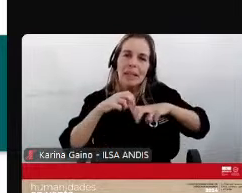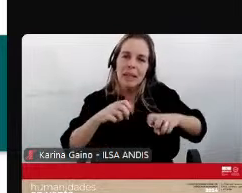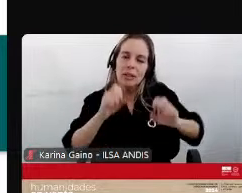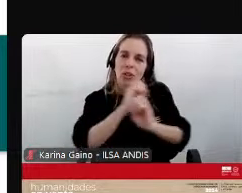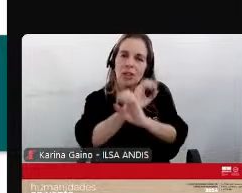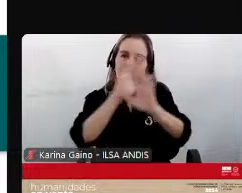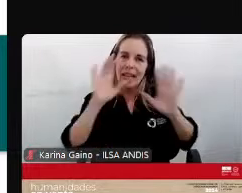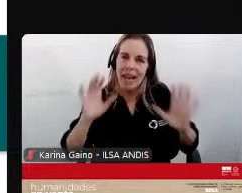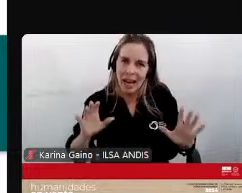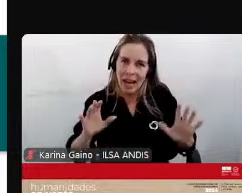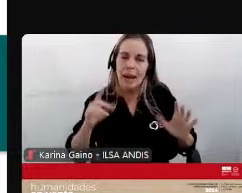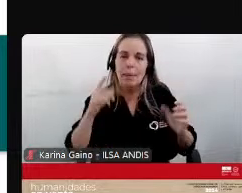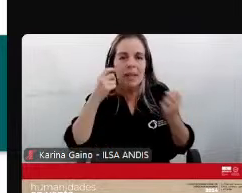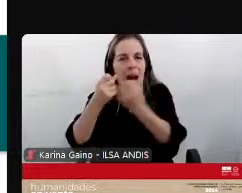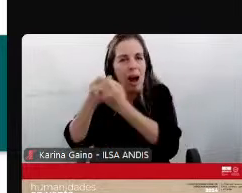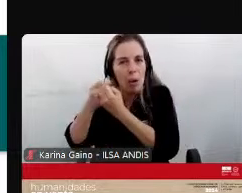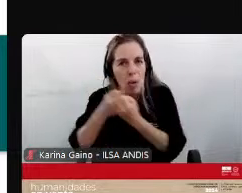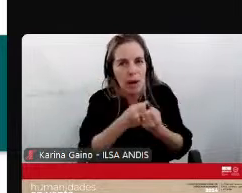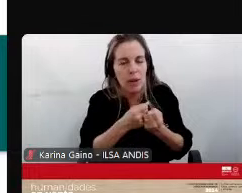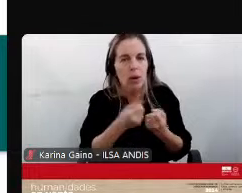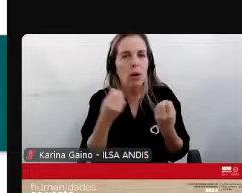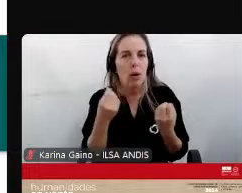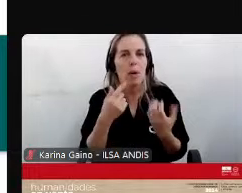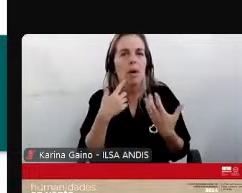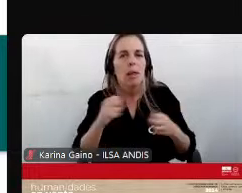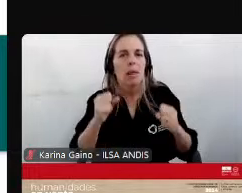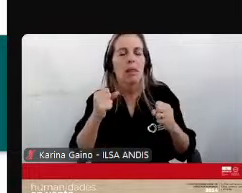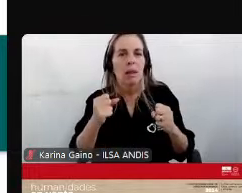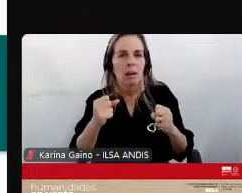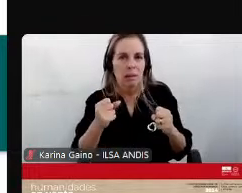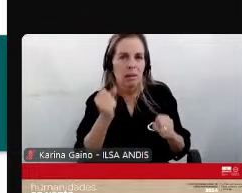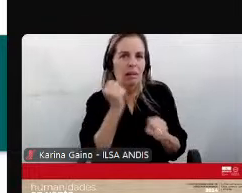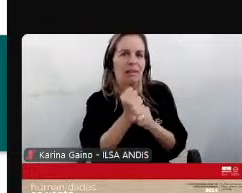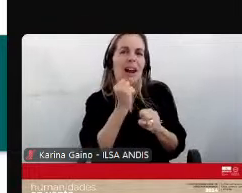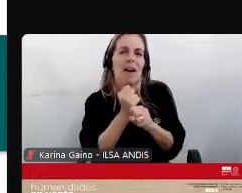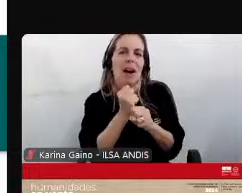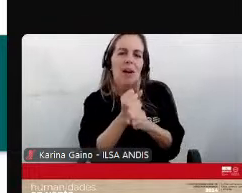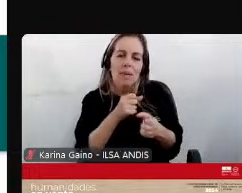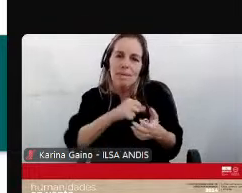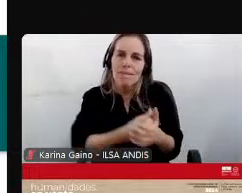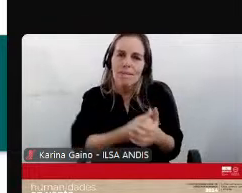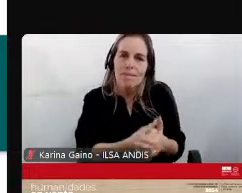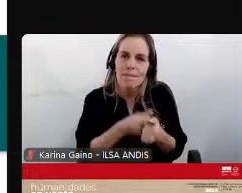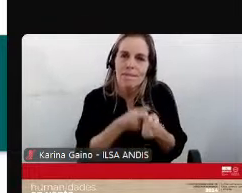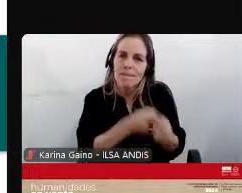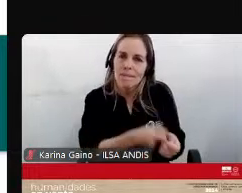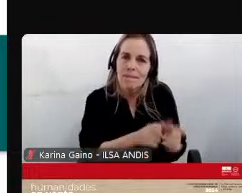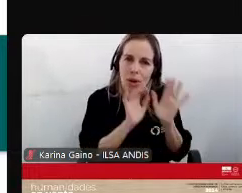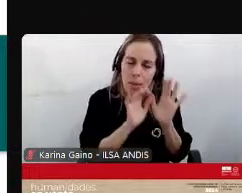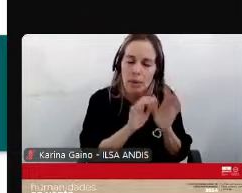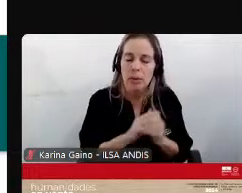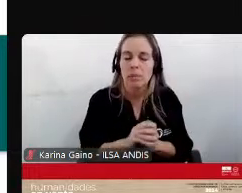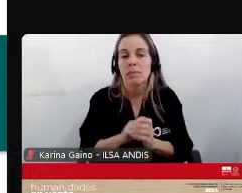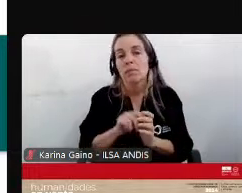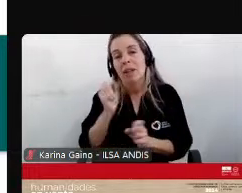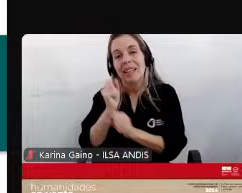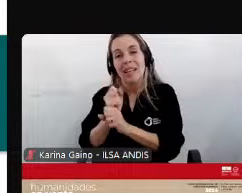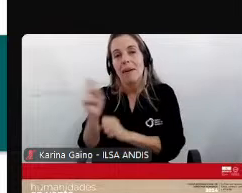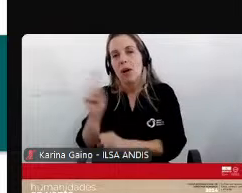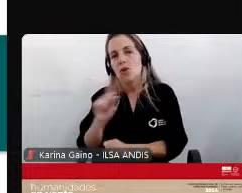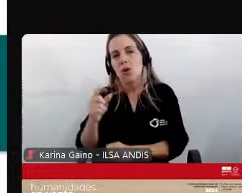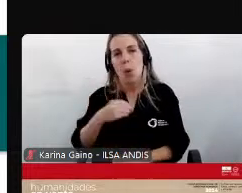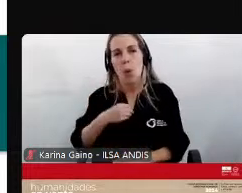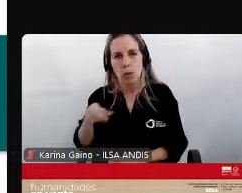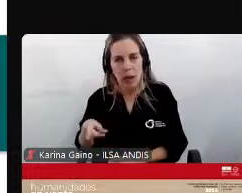identifying and defining forced labor. So in terms of involuntary work, it's any work taking place without the free and informed consent